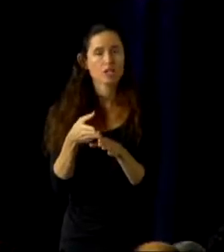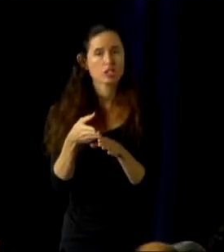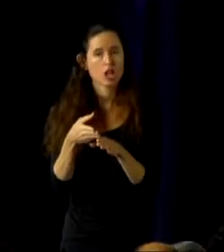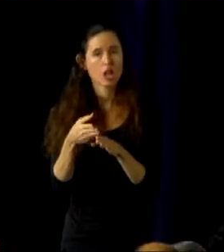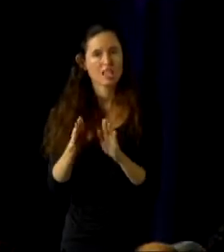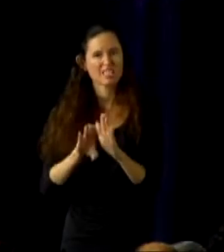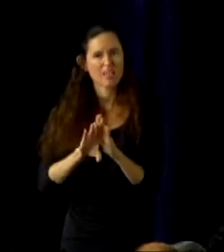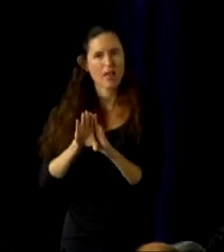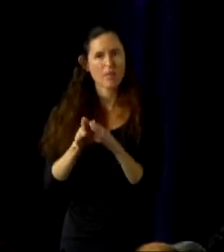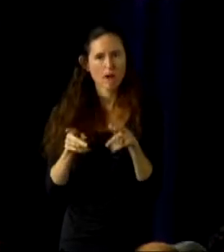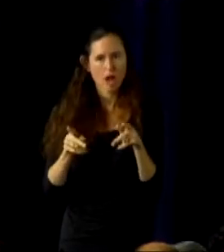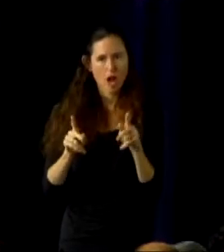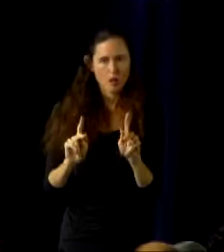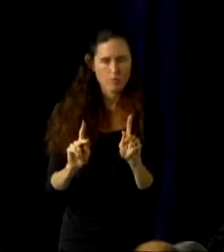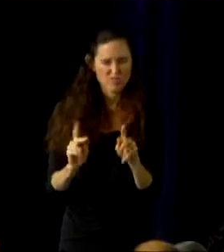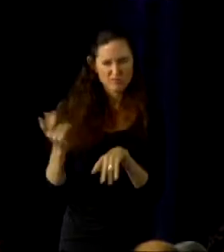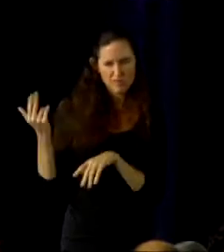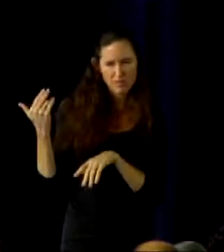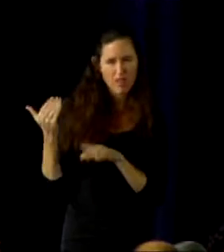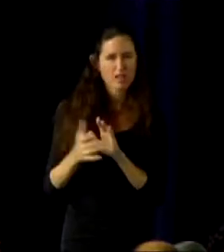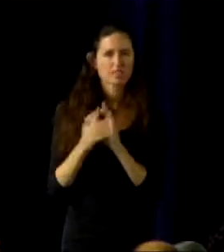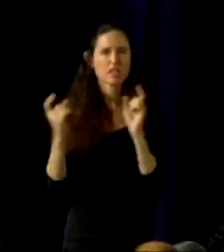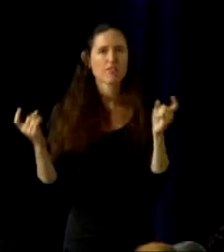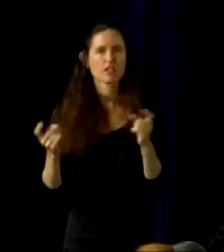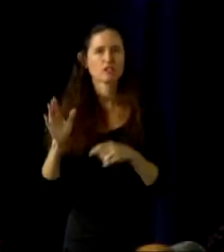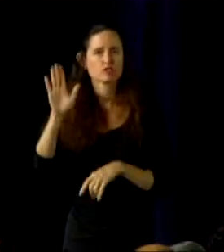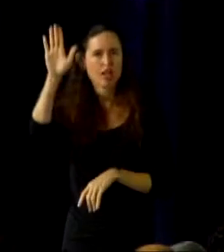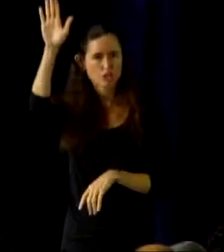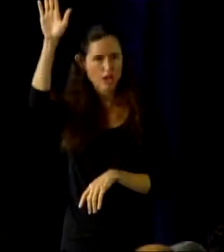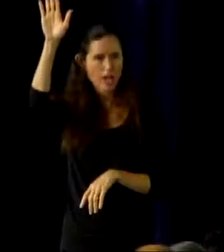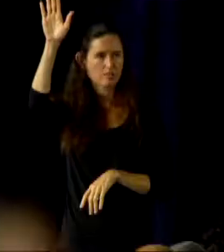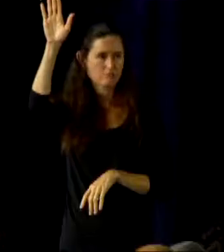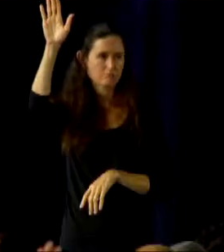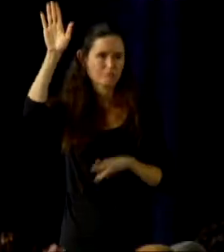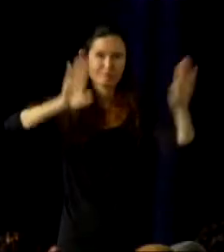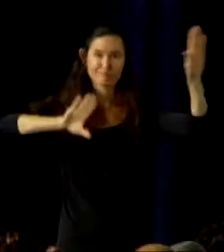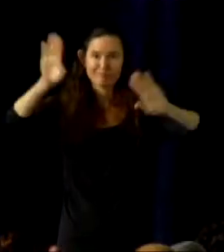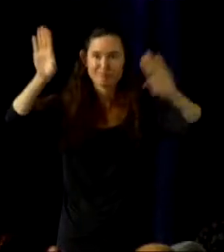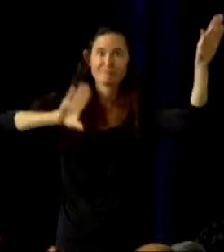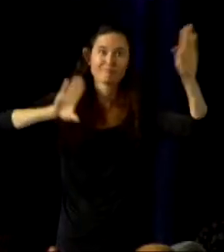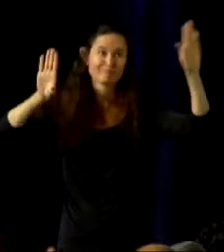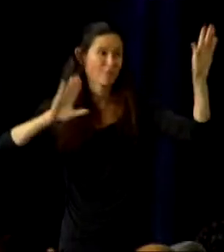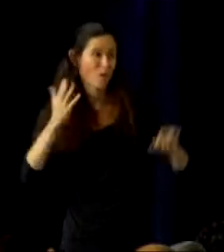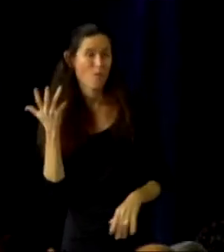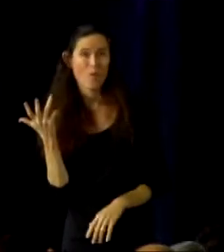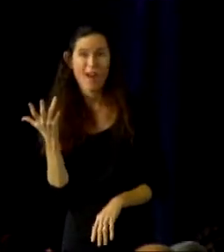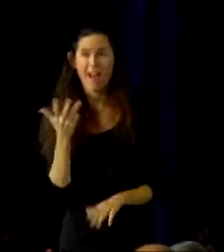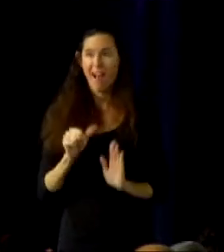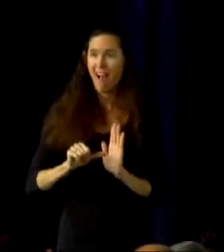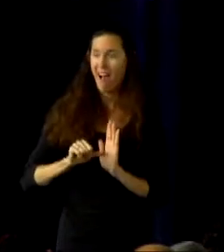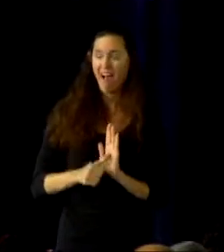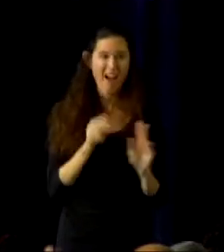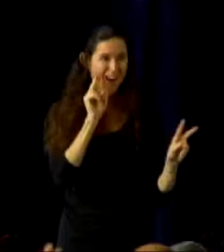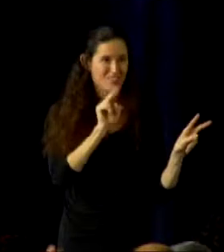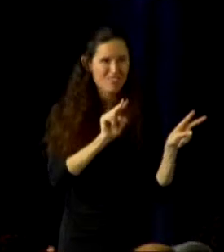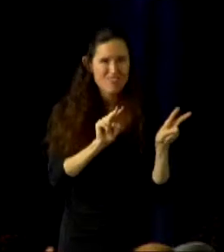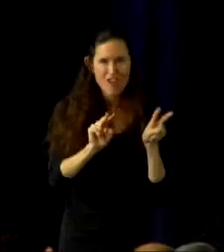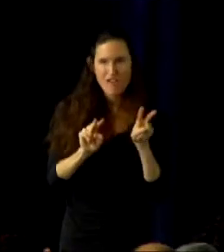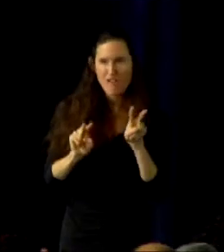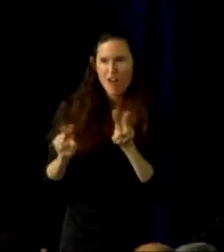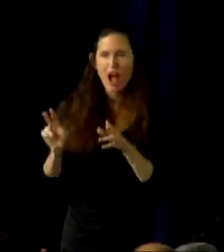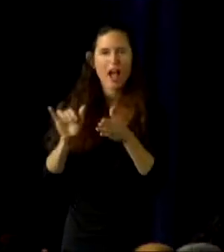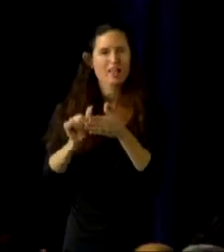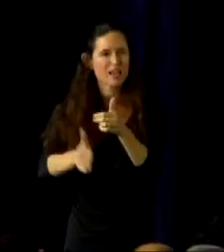opportunity anyway since last convocation, please raise your hand. Wow. I mean, seriously, look around. That's